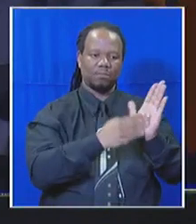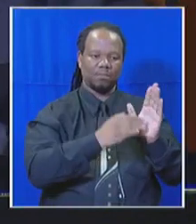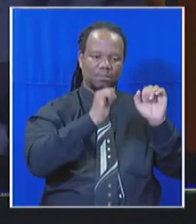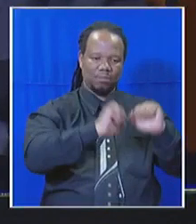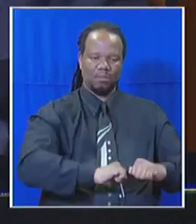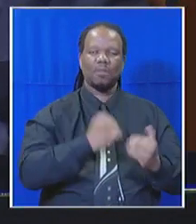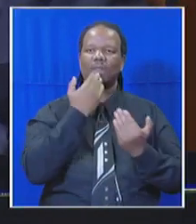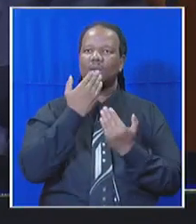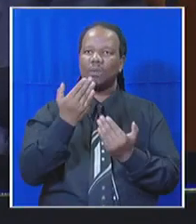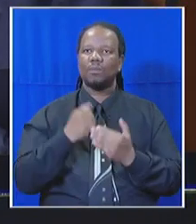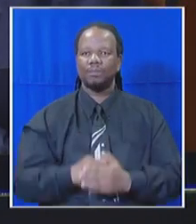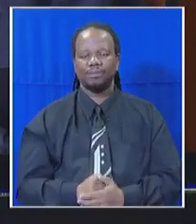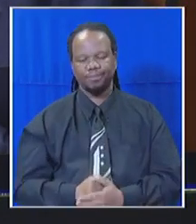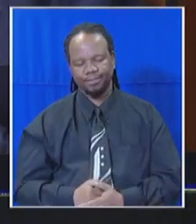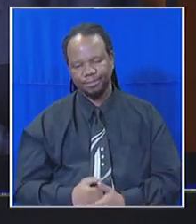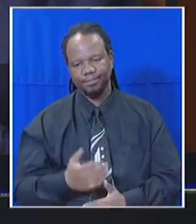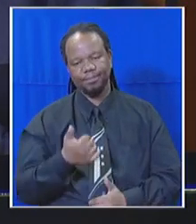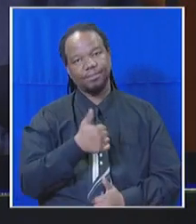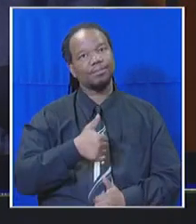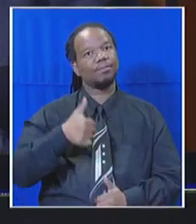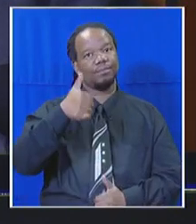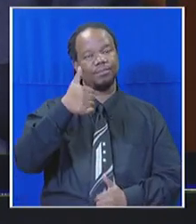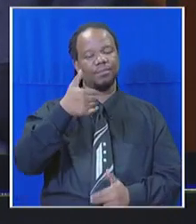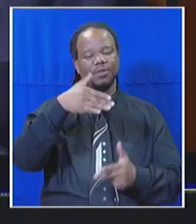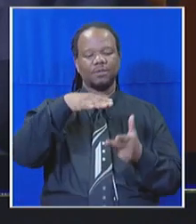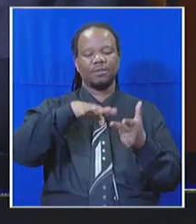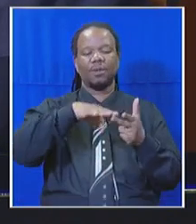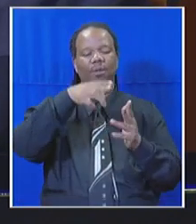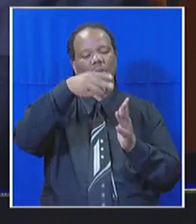you. The Secretary will read the second order.